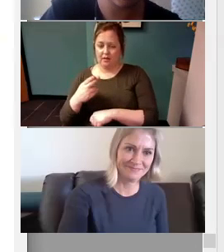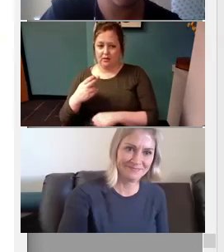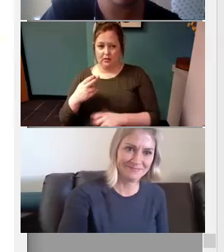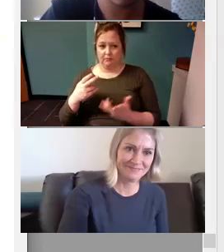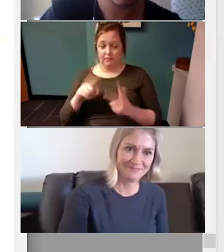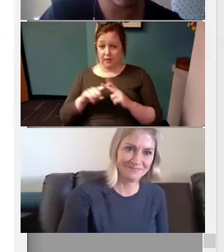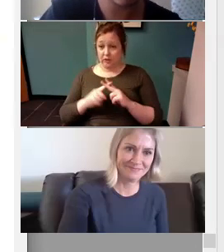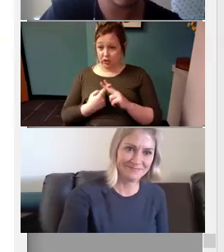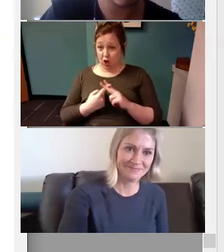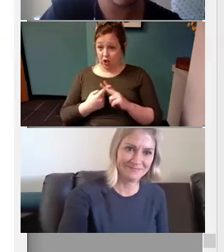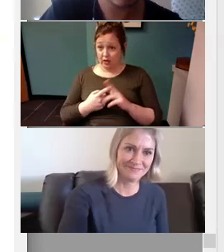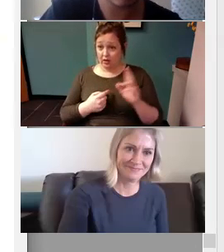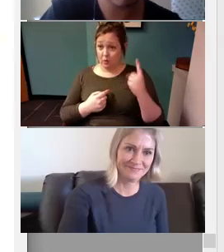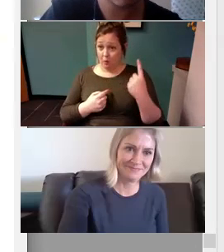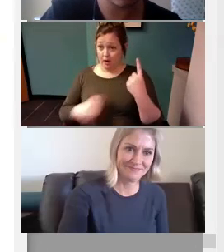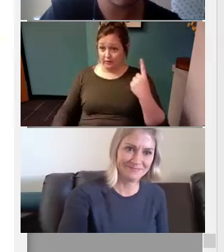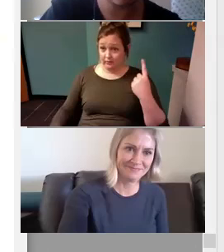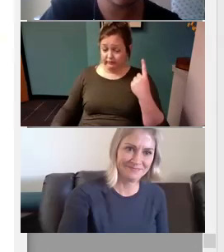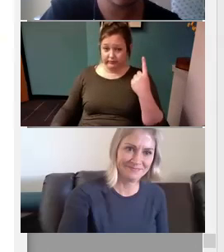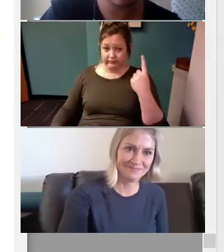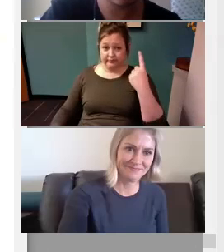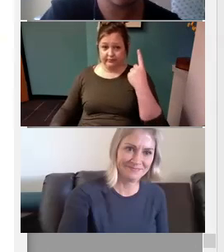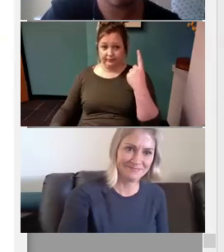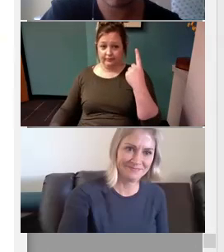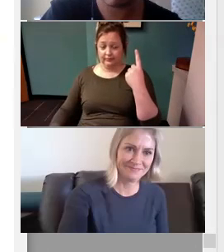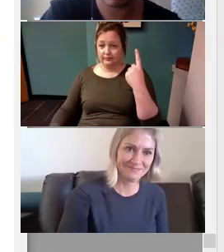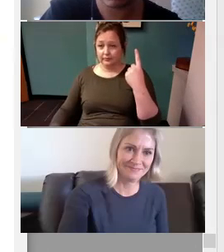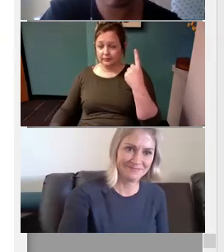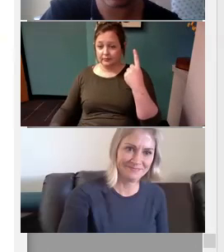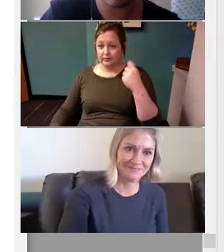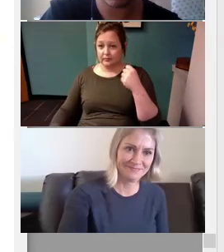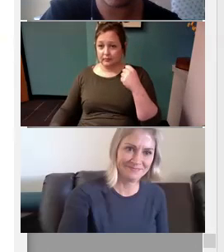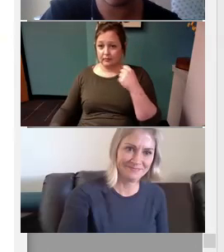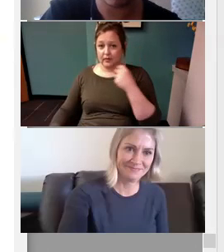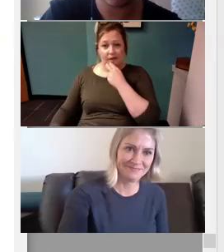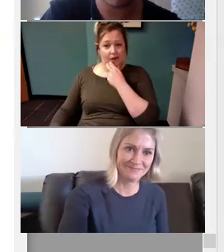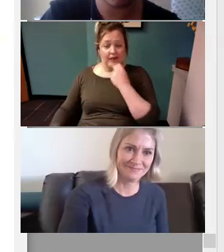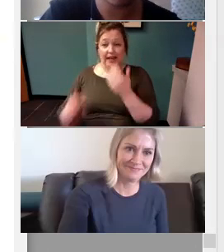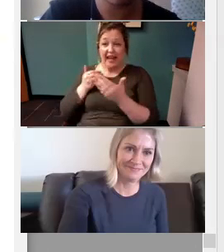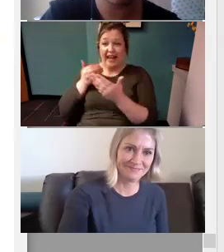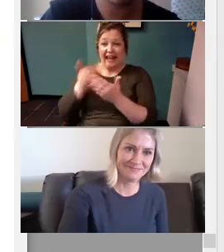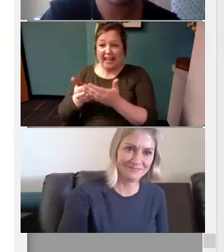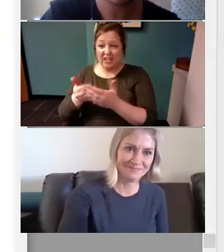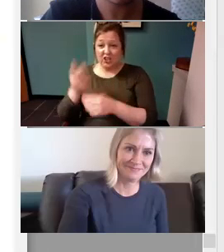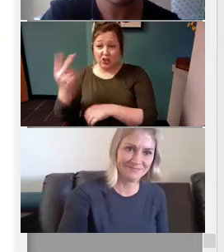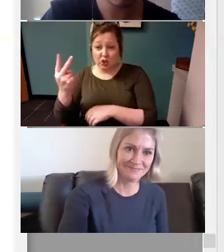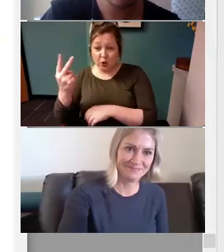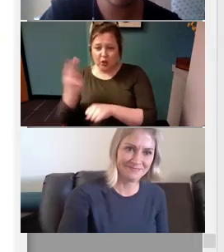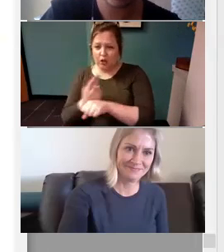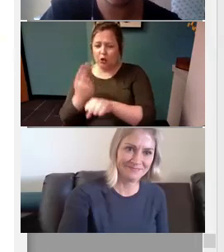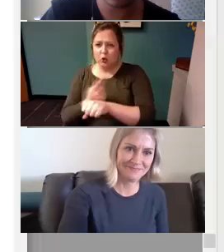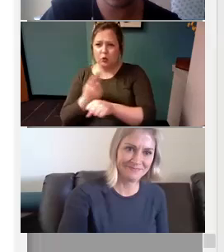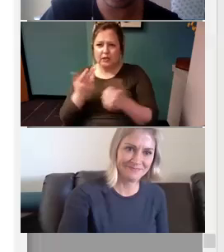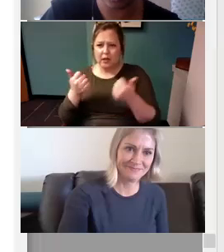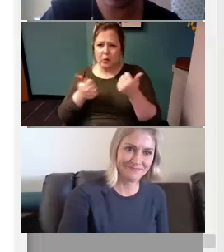1 here, and then I basically use node, this particular edge 1, 2